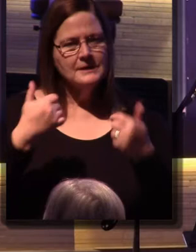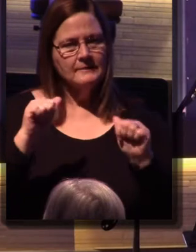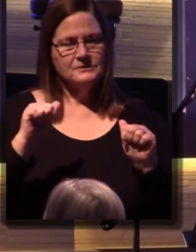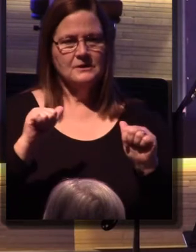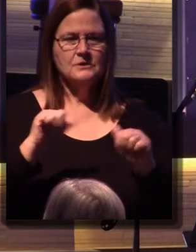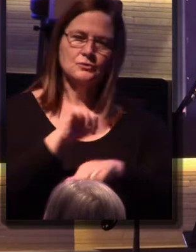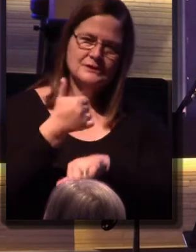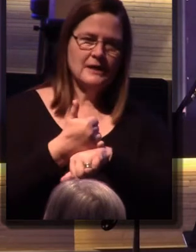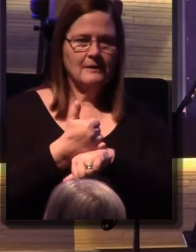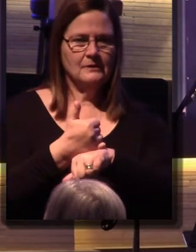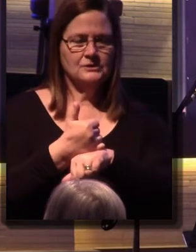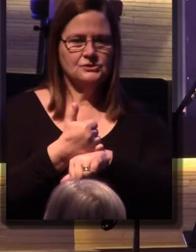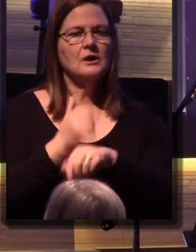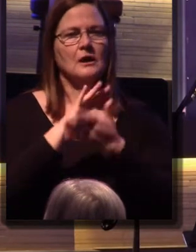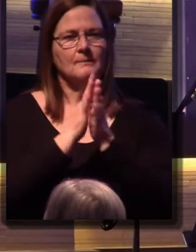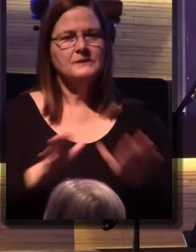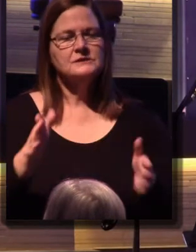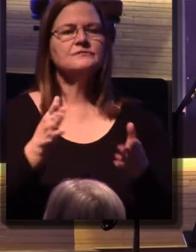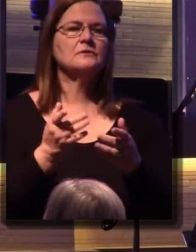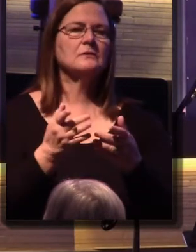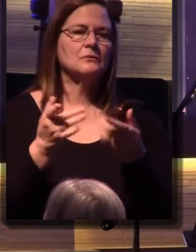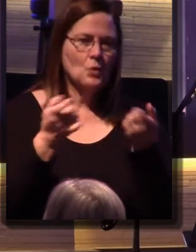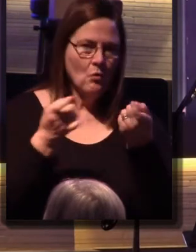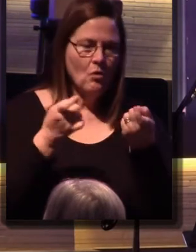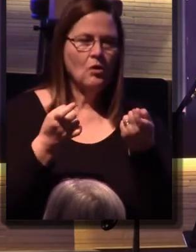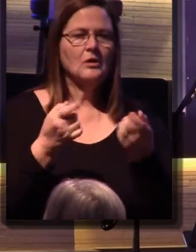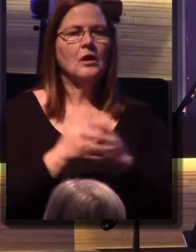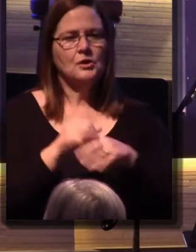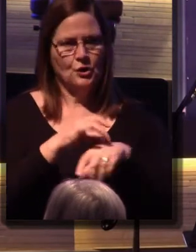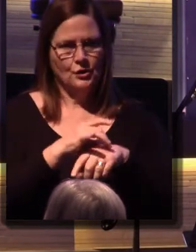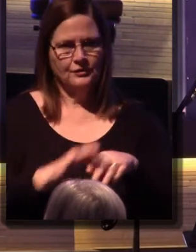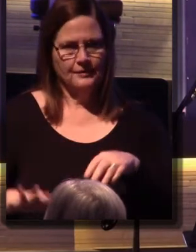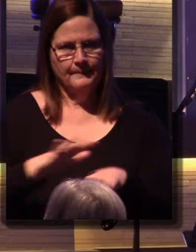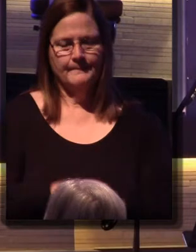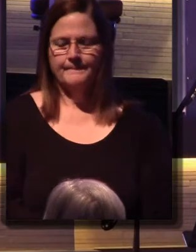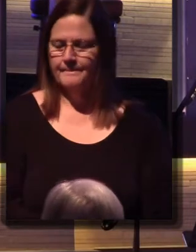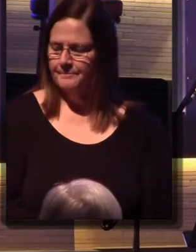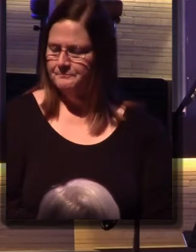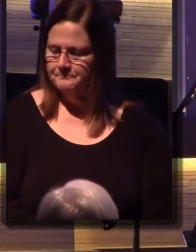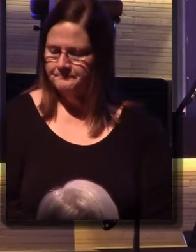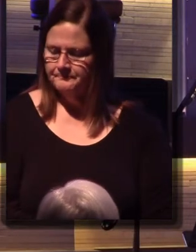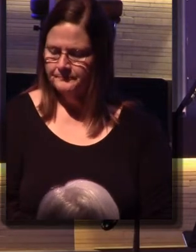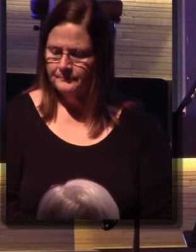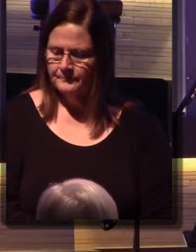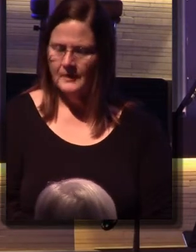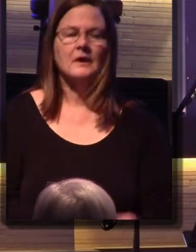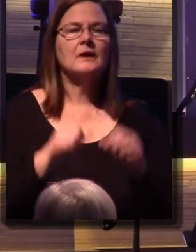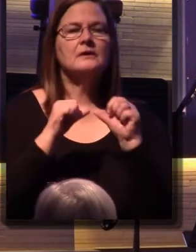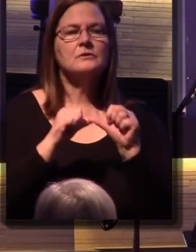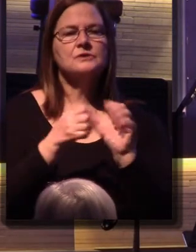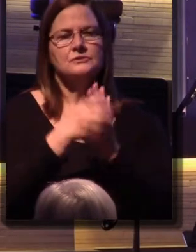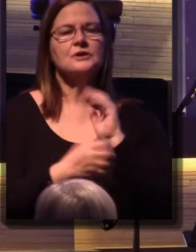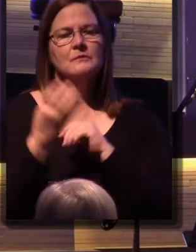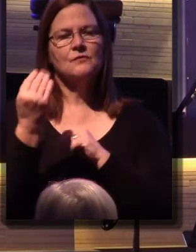prideful human attempts to establish a peaceful reign or on this earth.